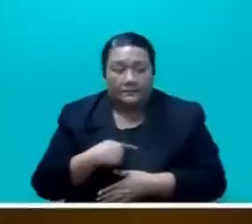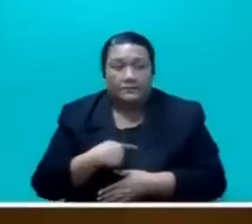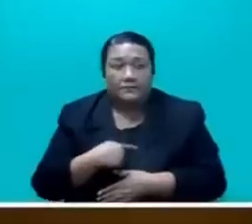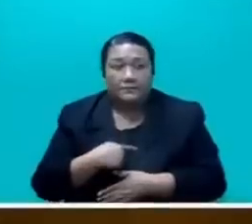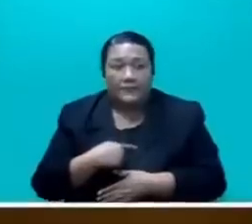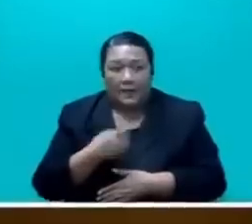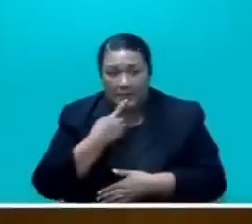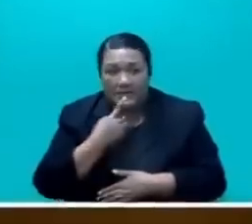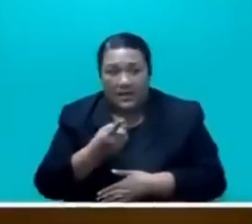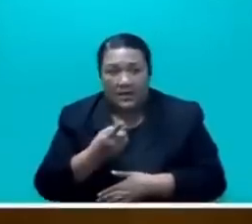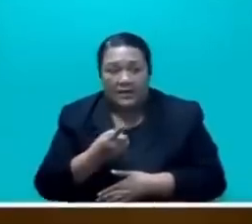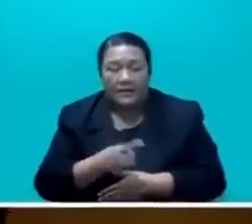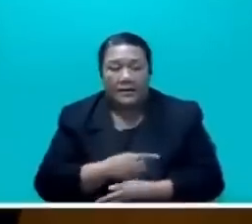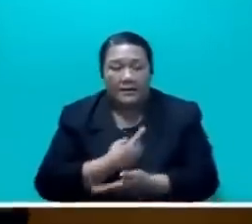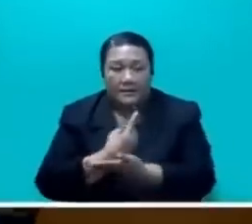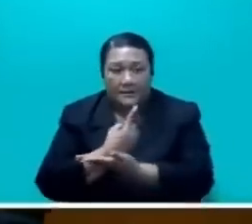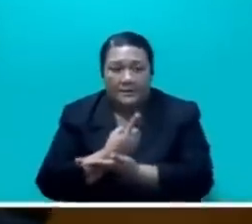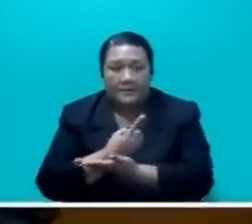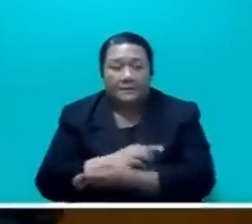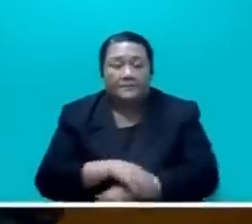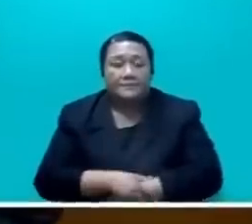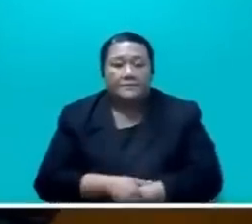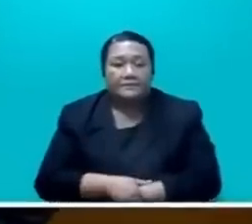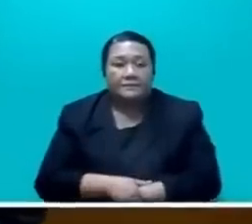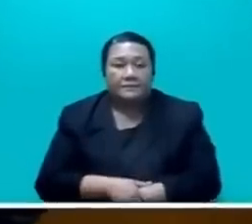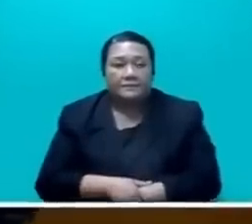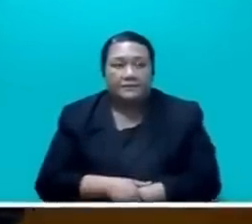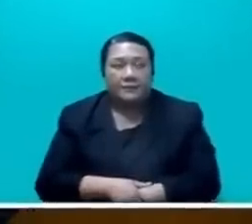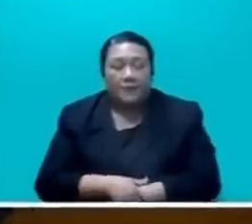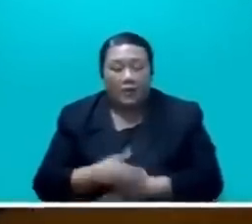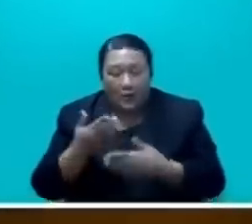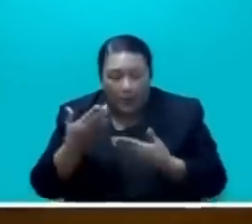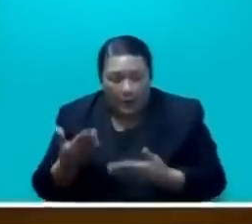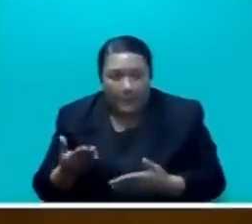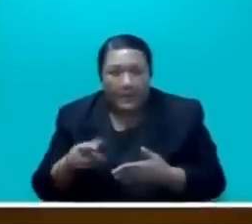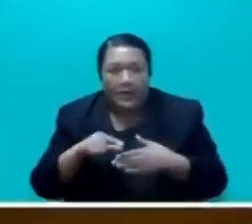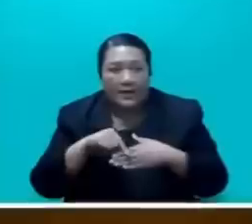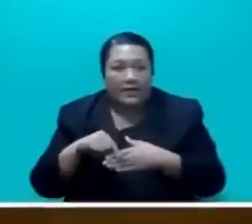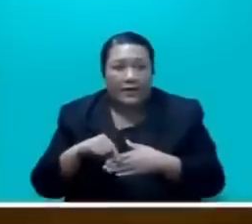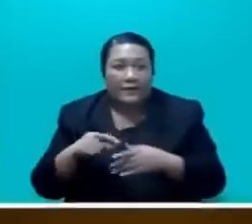would say that the honourable leader of the opposition